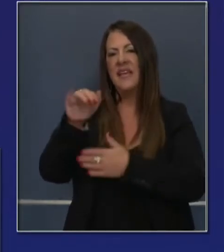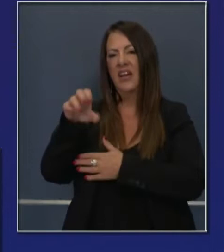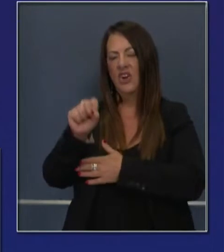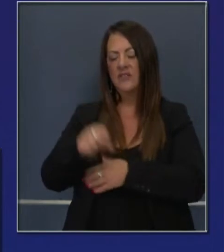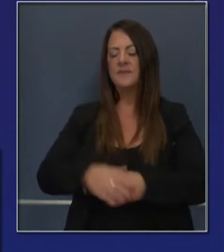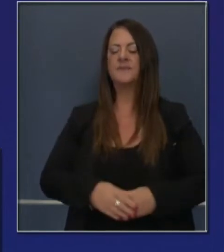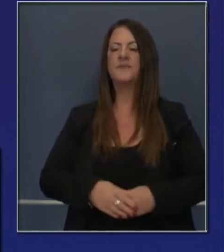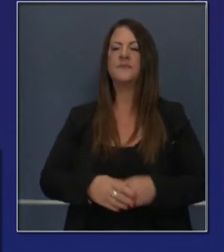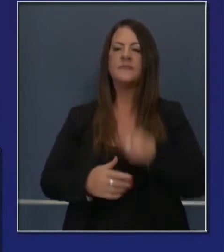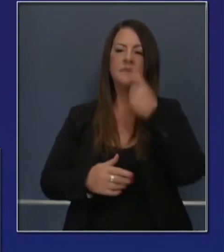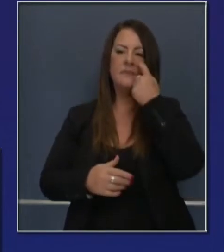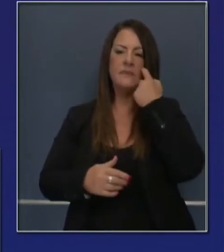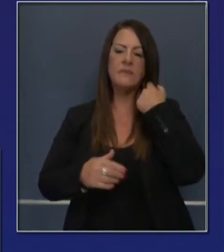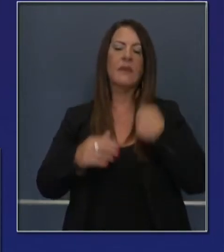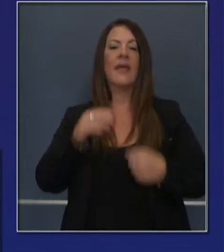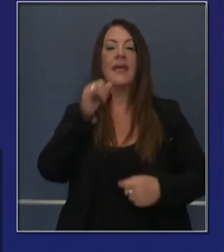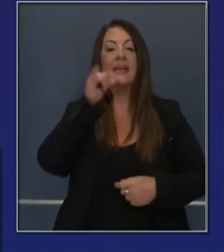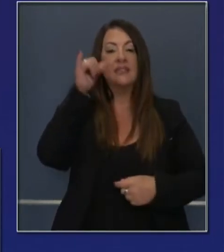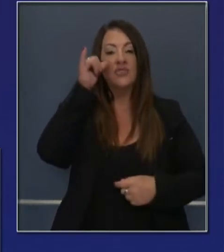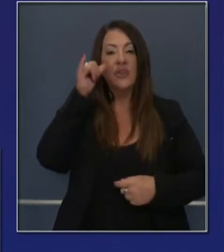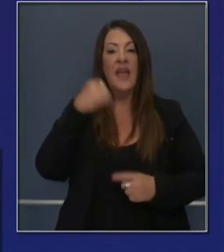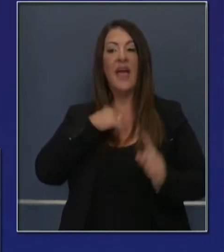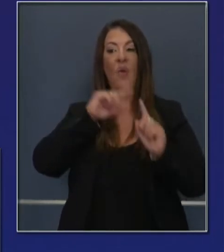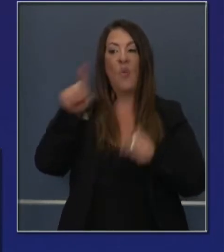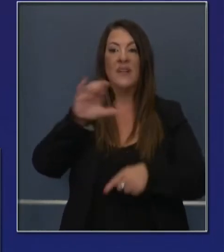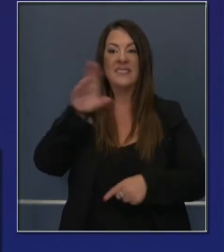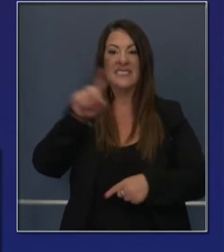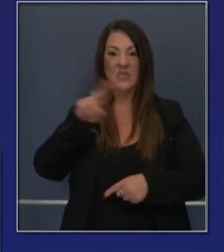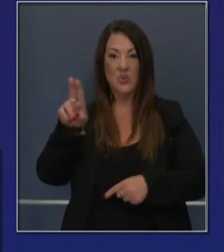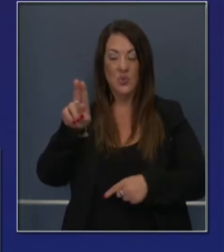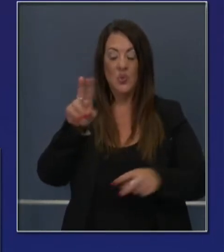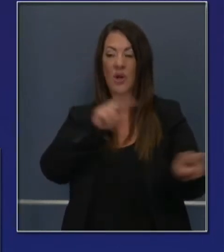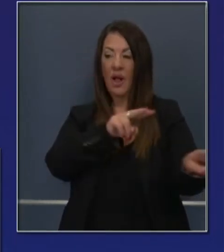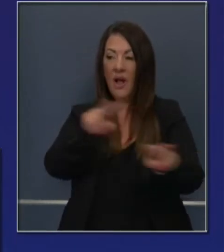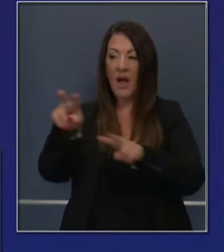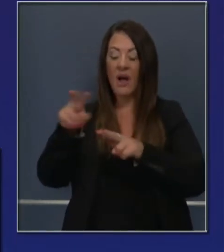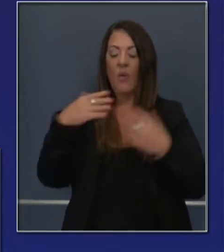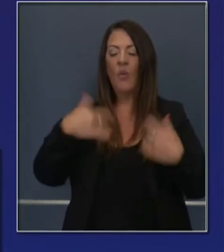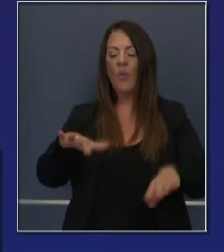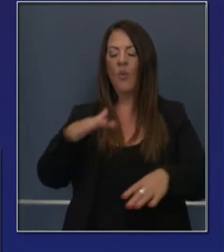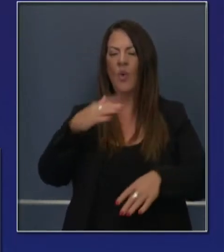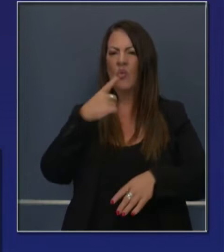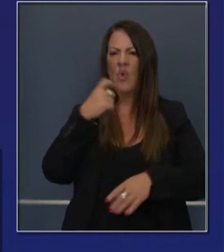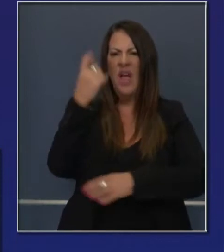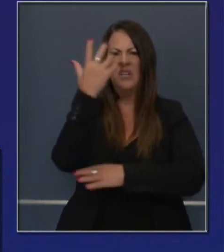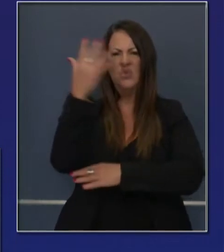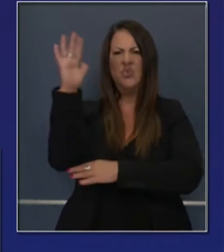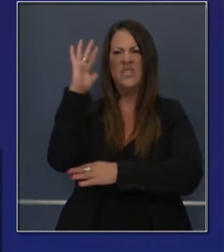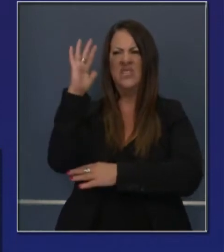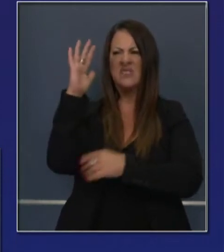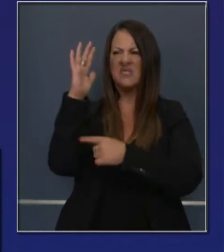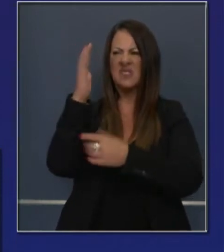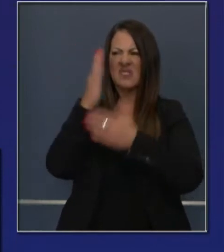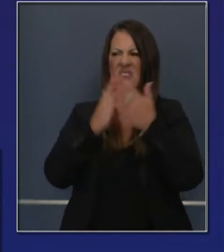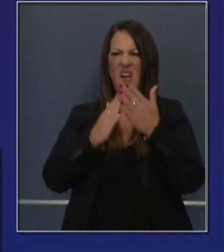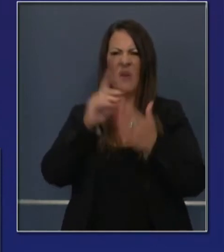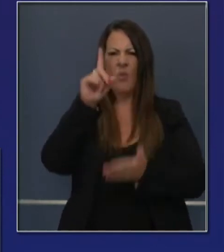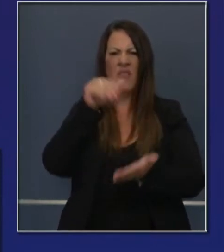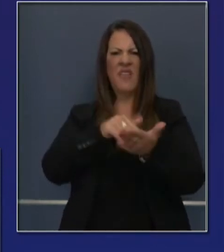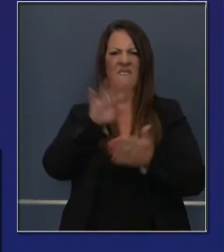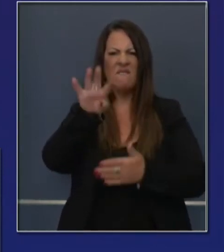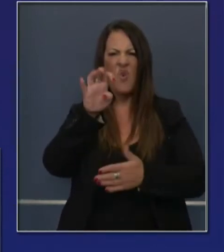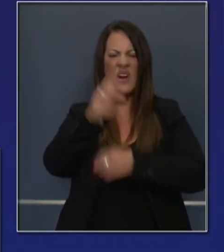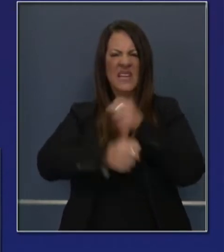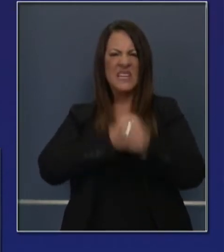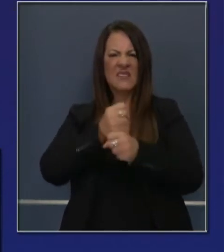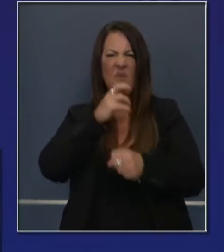yesterday. Some of the most majestic forests anywhere in the world, old growth redwoods going back 1,400 years.